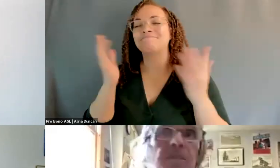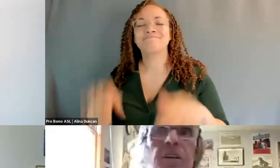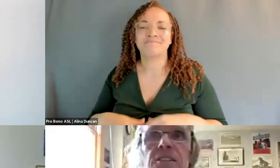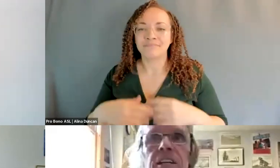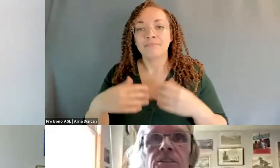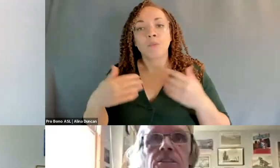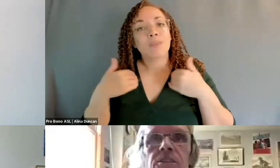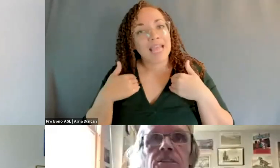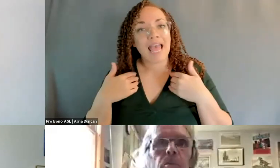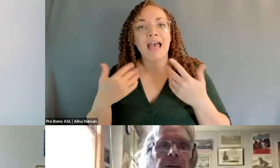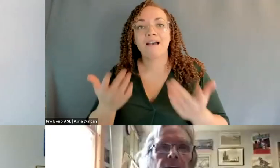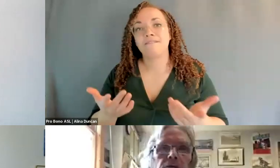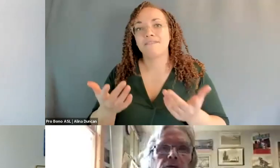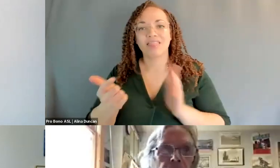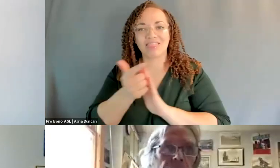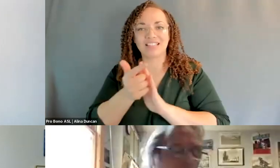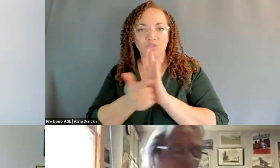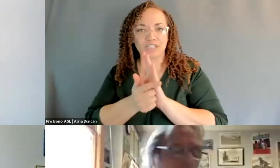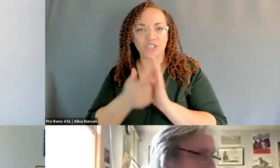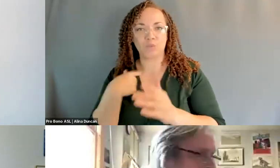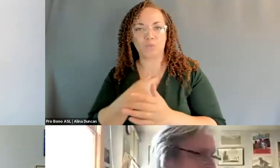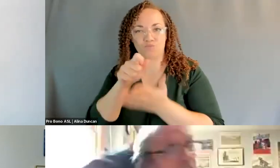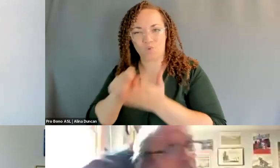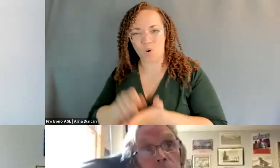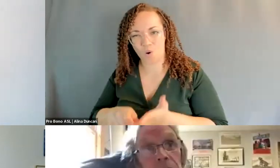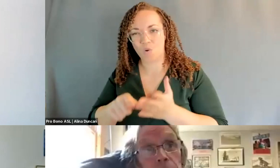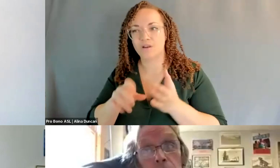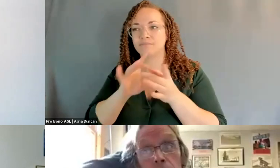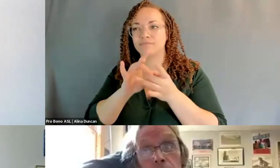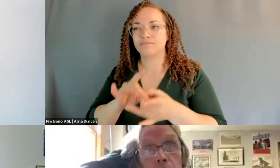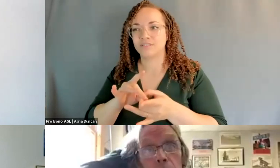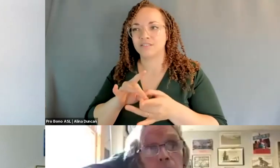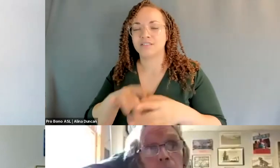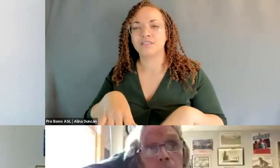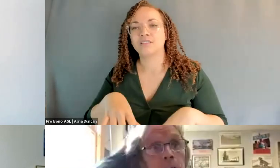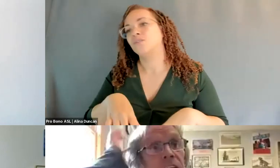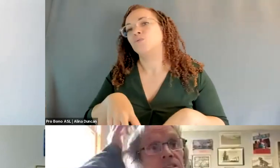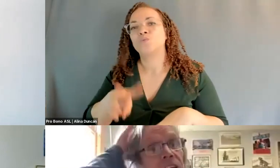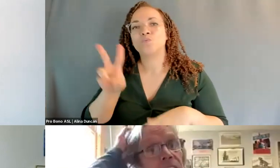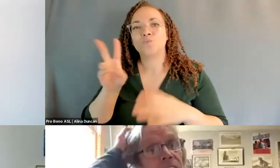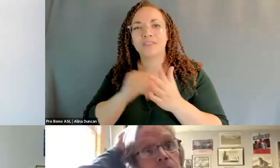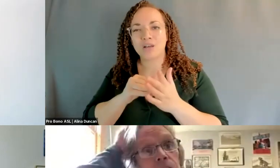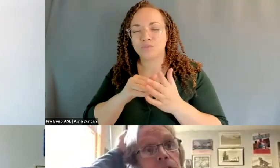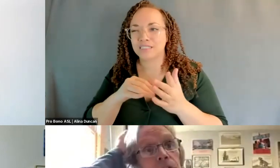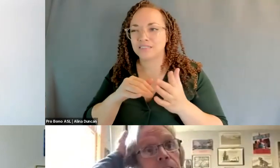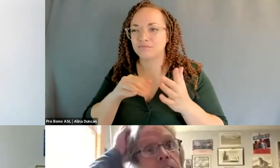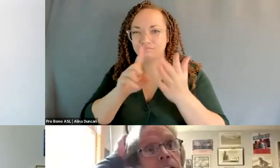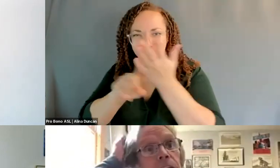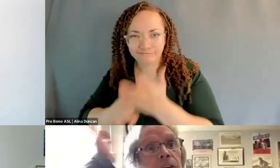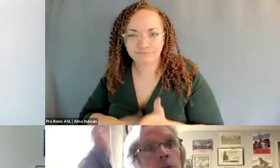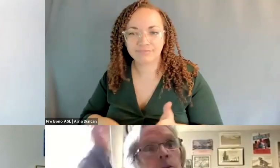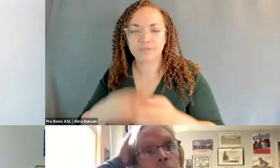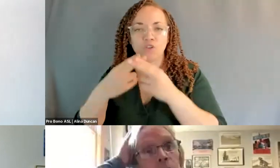We have a piece of legislation we wrote based on 2000 street outreaches that we did called the Right to Rest Act. It's currently